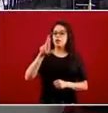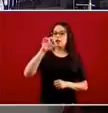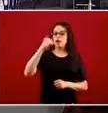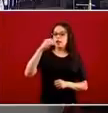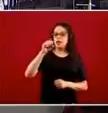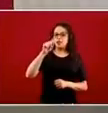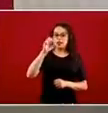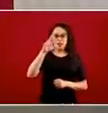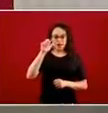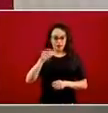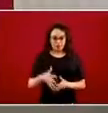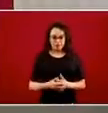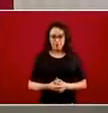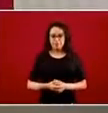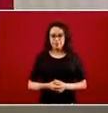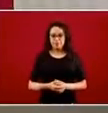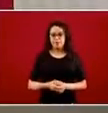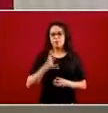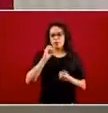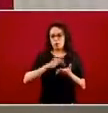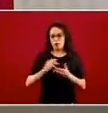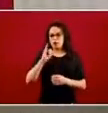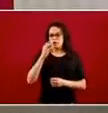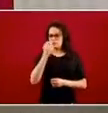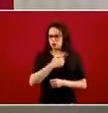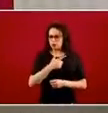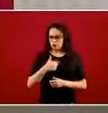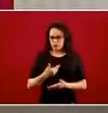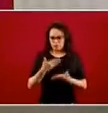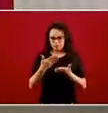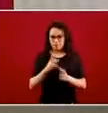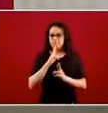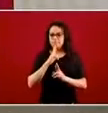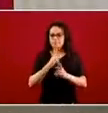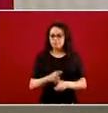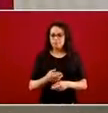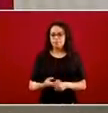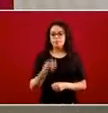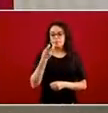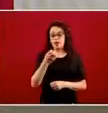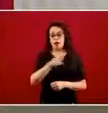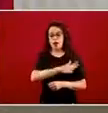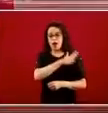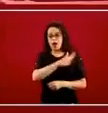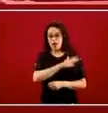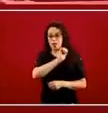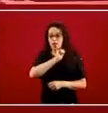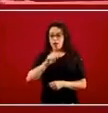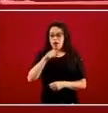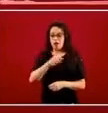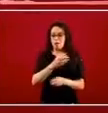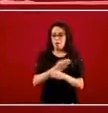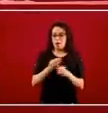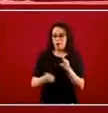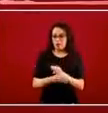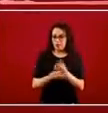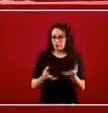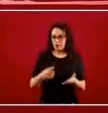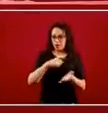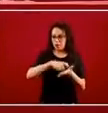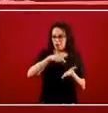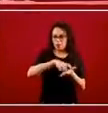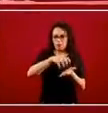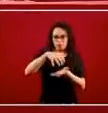would be some names that you could give us? Talking about the quality of the supplies and the products, I